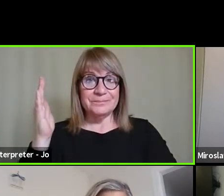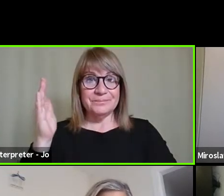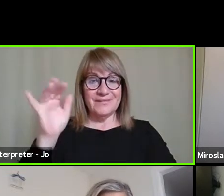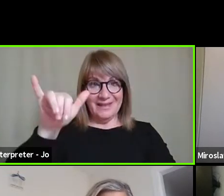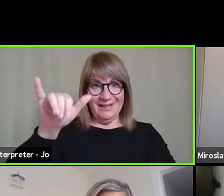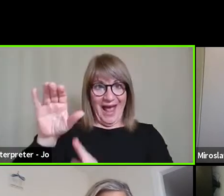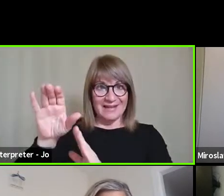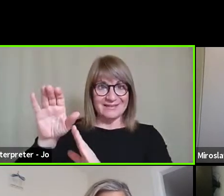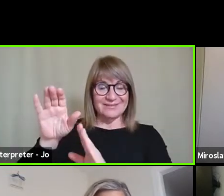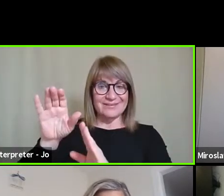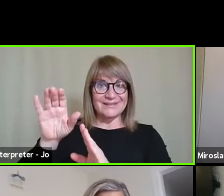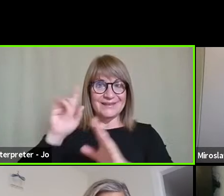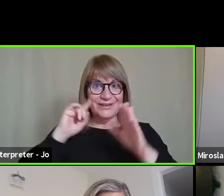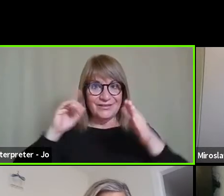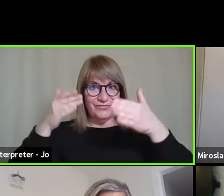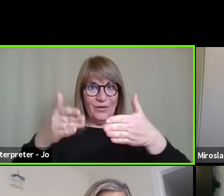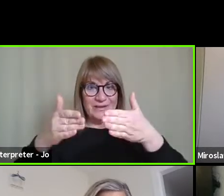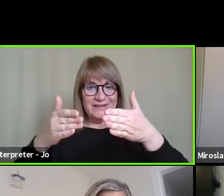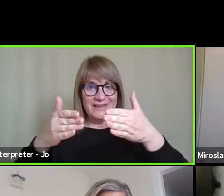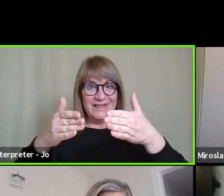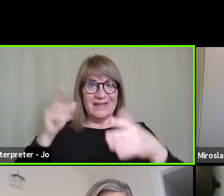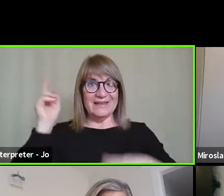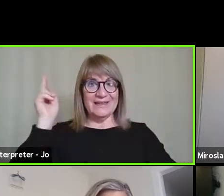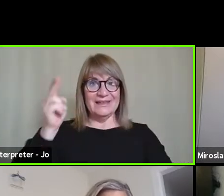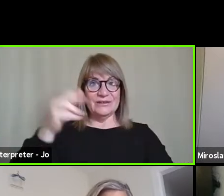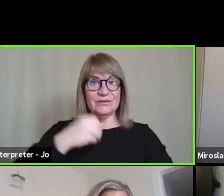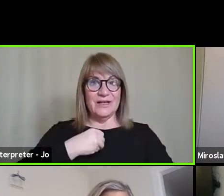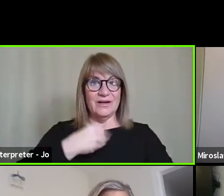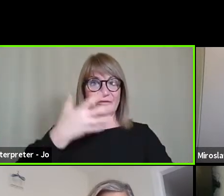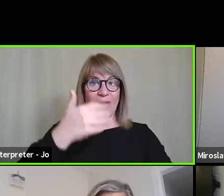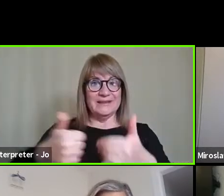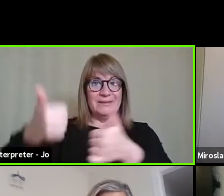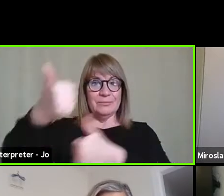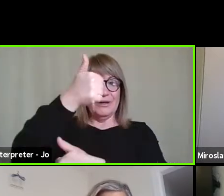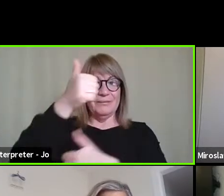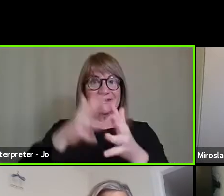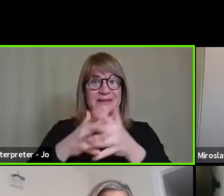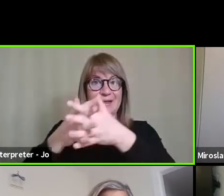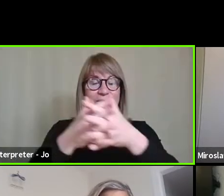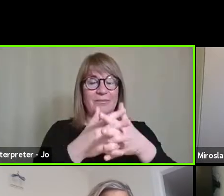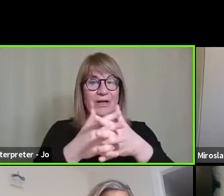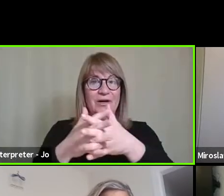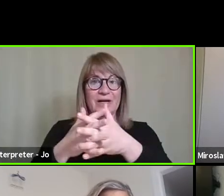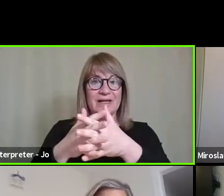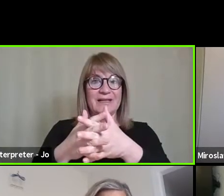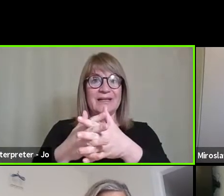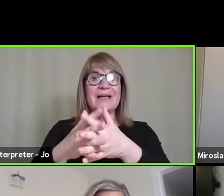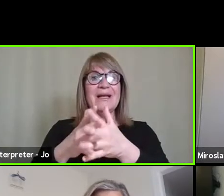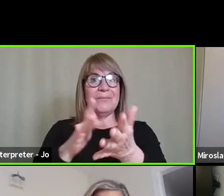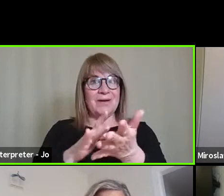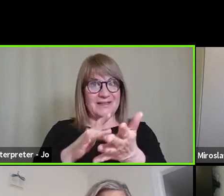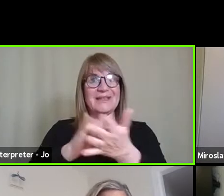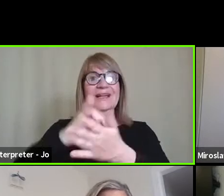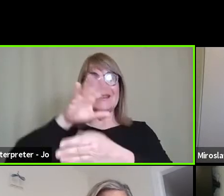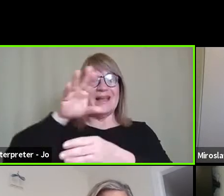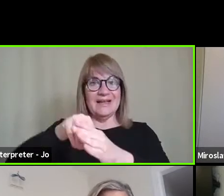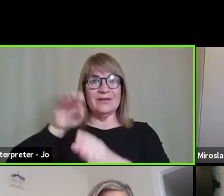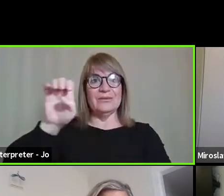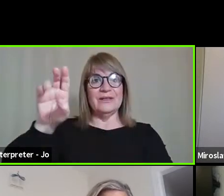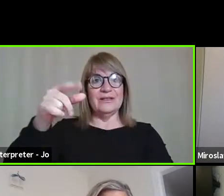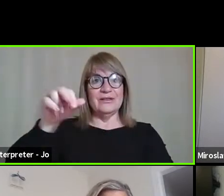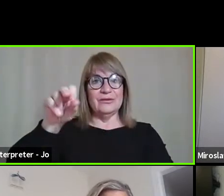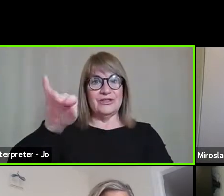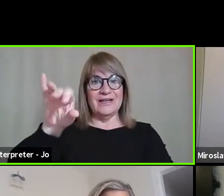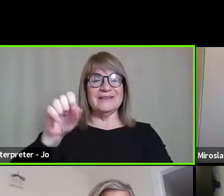focuses focused on the history of white supremacy in american medicine and that included eugenics and there's many other examples about the